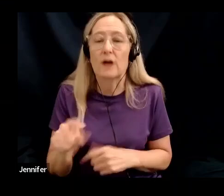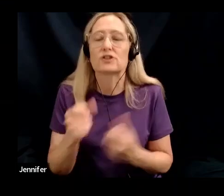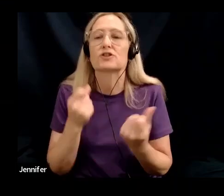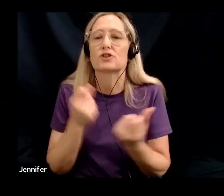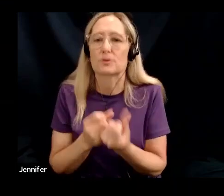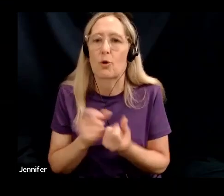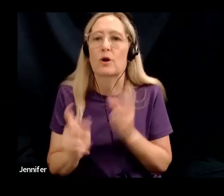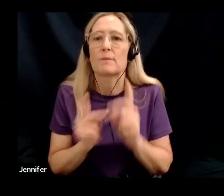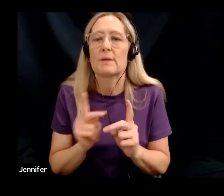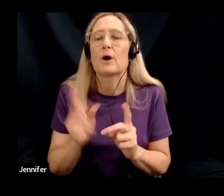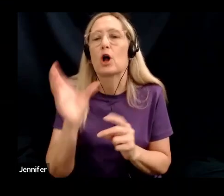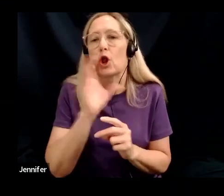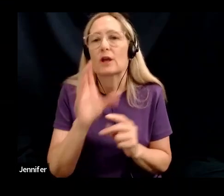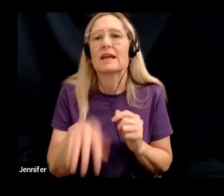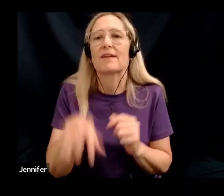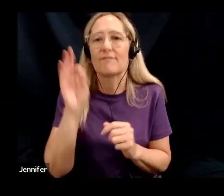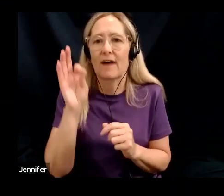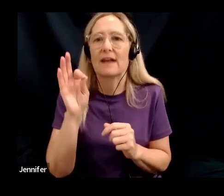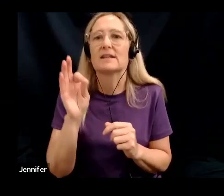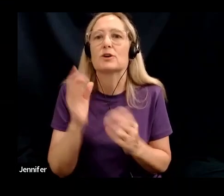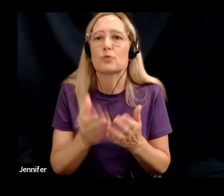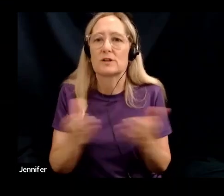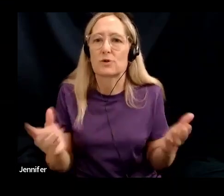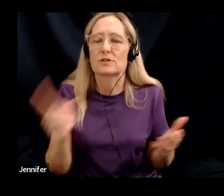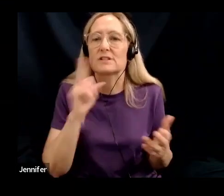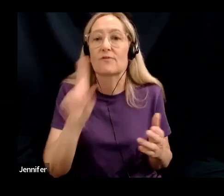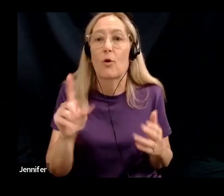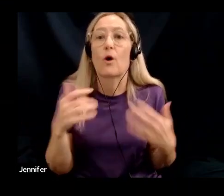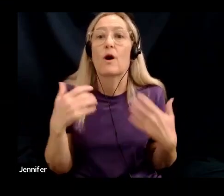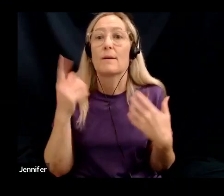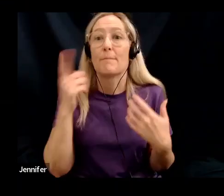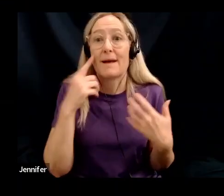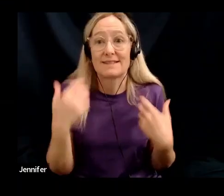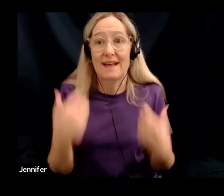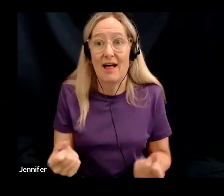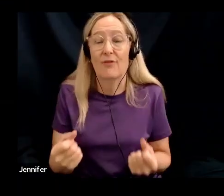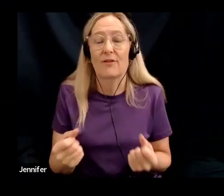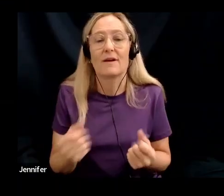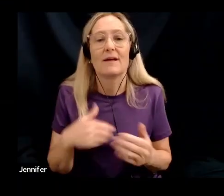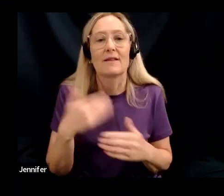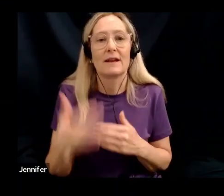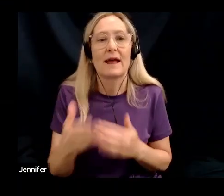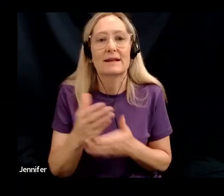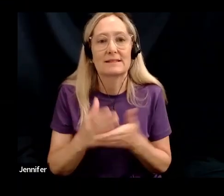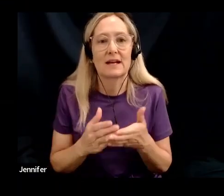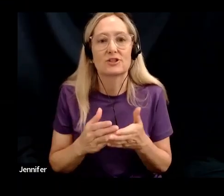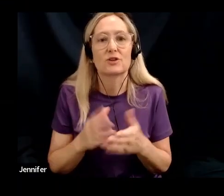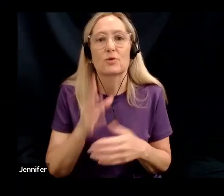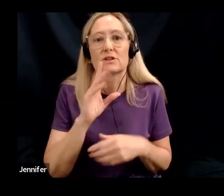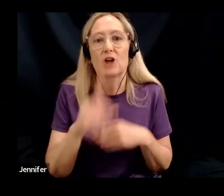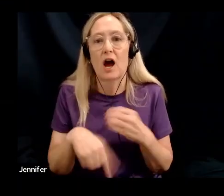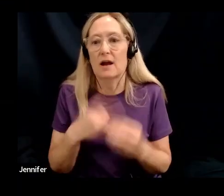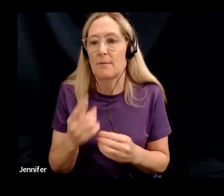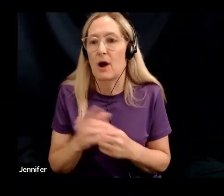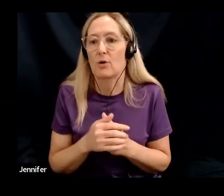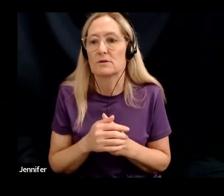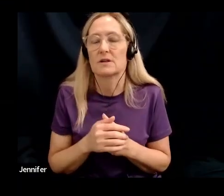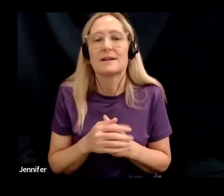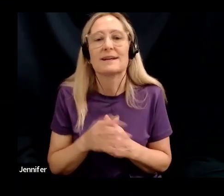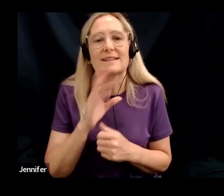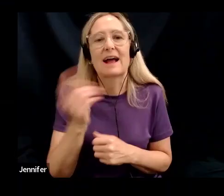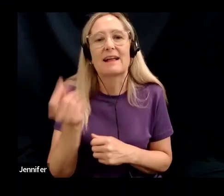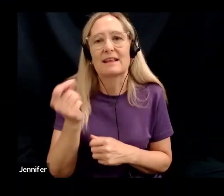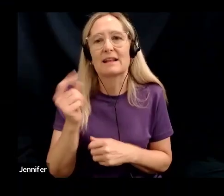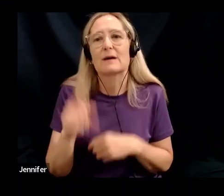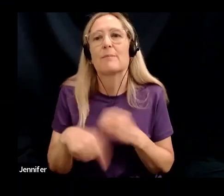navigating resources for their mental health. So this next section here, I'm going to talk a little